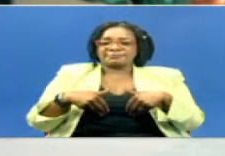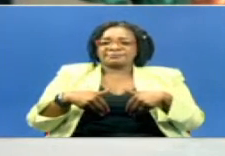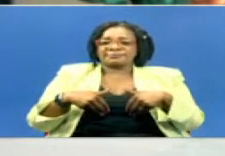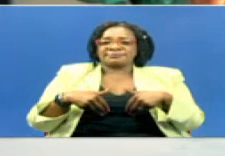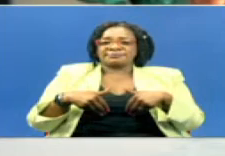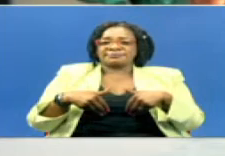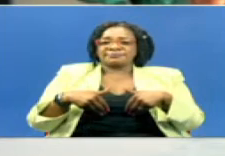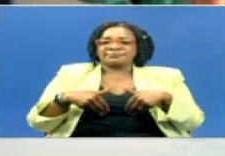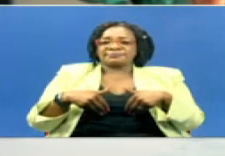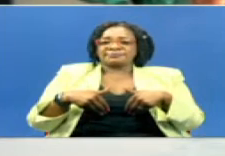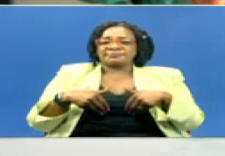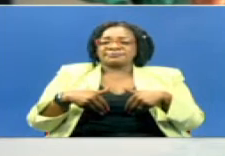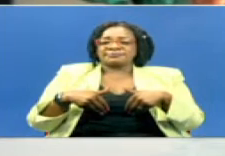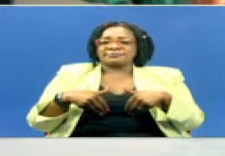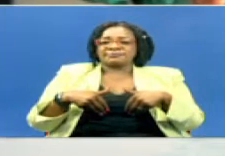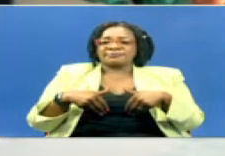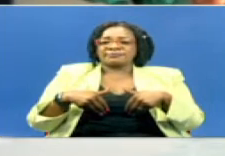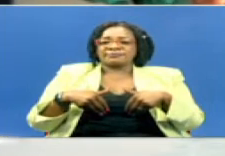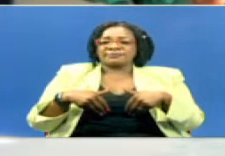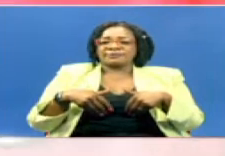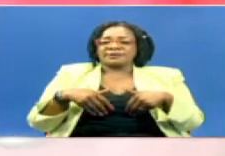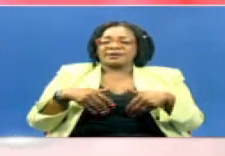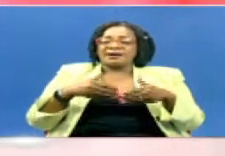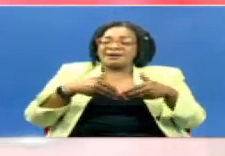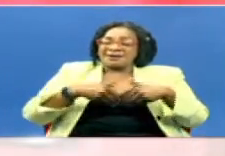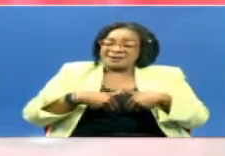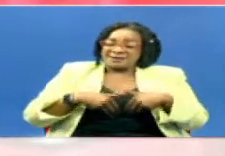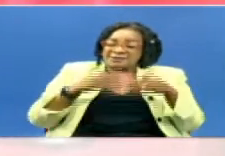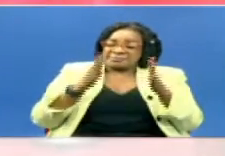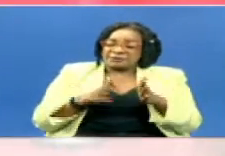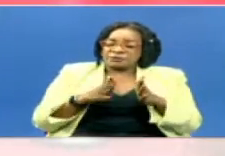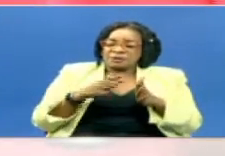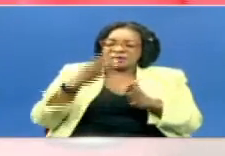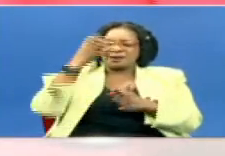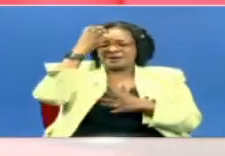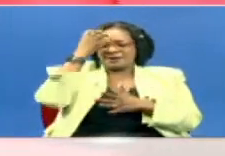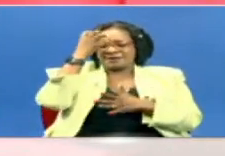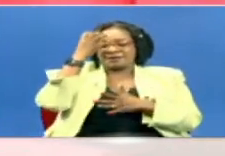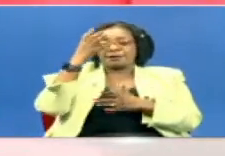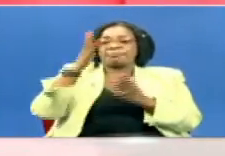hungry person is an angry person. You see,